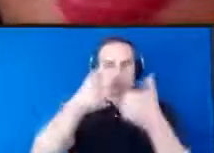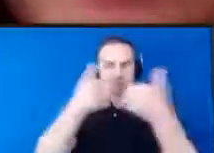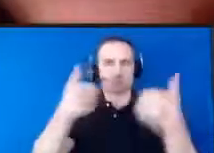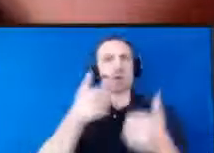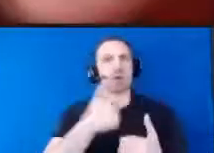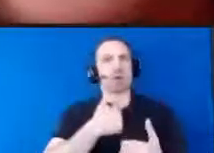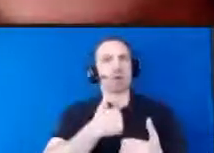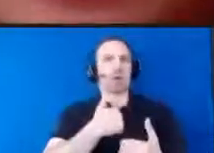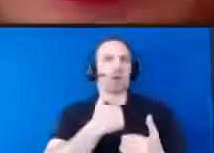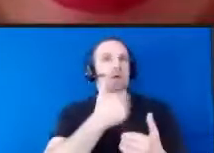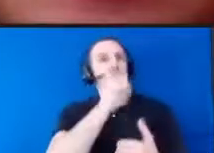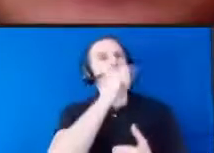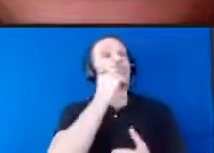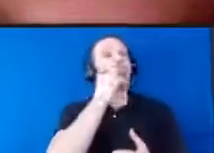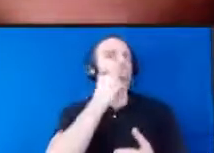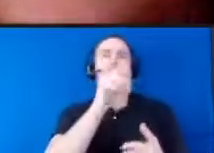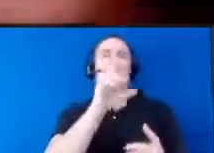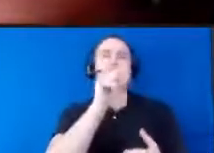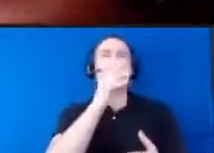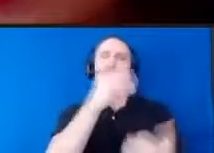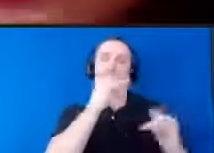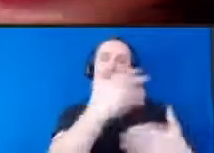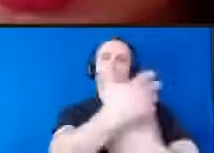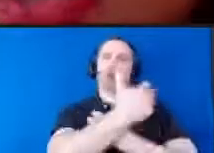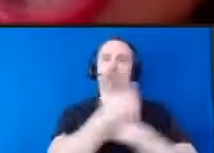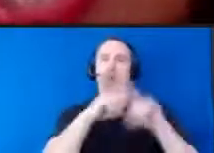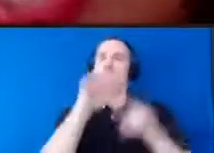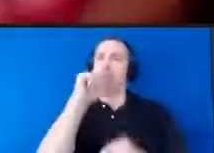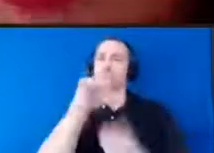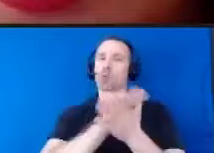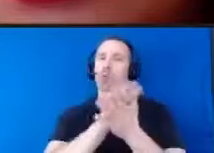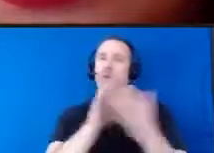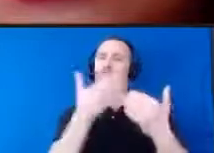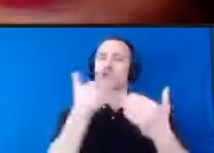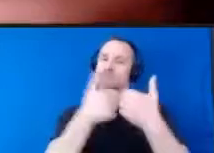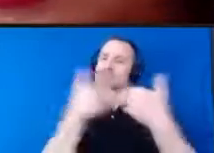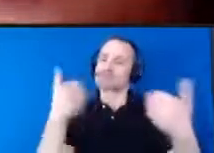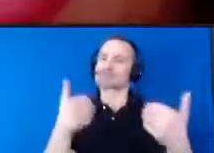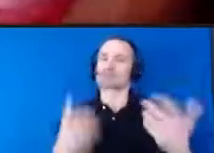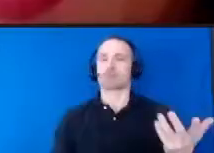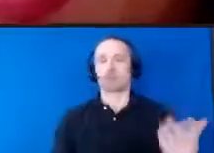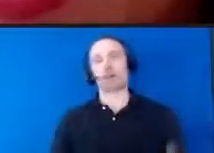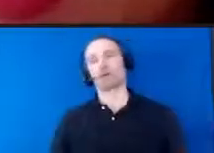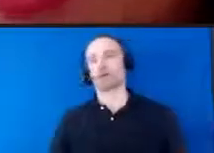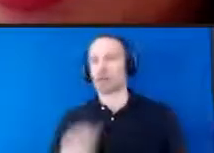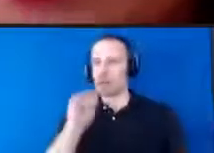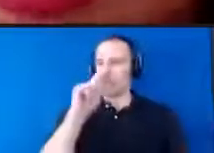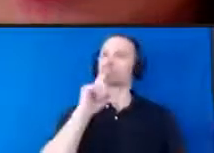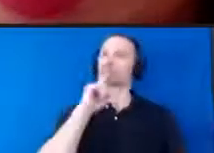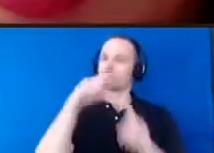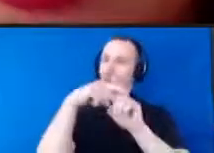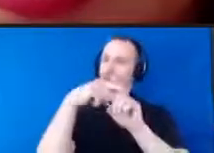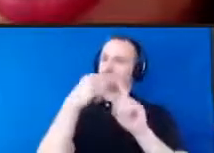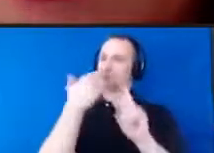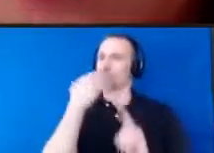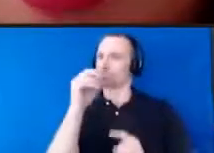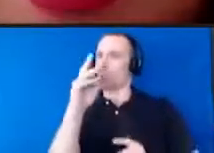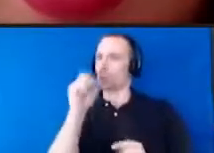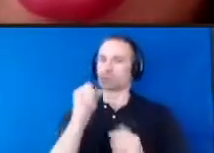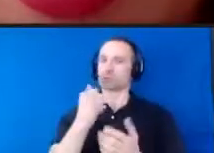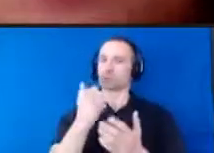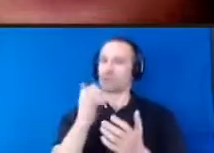hug, but at school you should definitely keep your distance. So it's encouraging to hear that it's things like that are helping to keep our kids